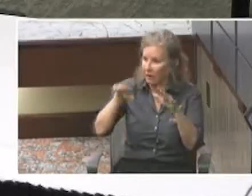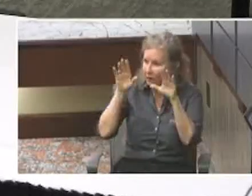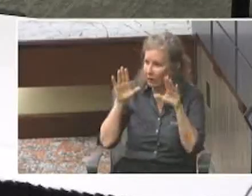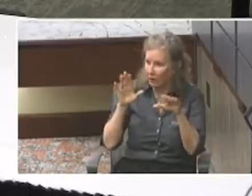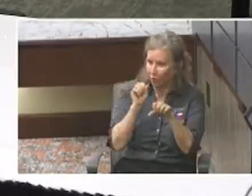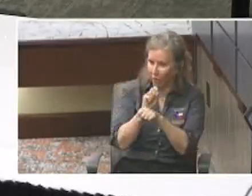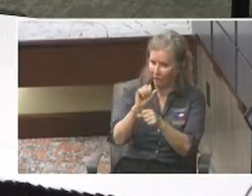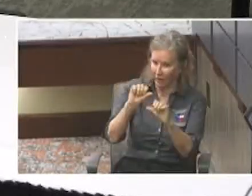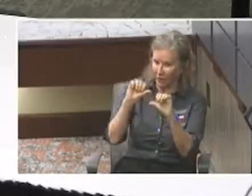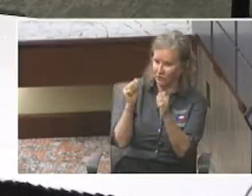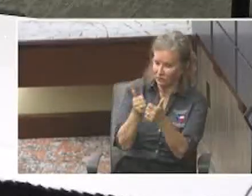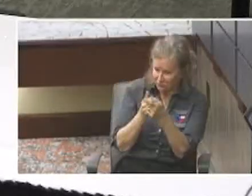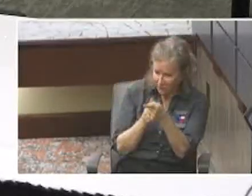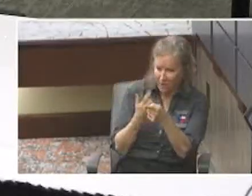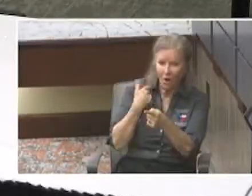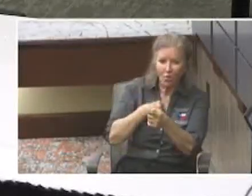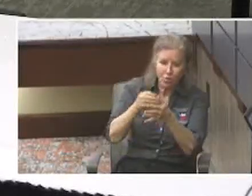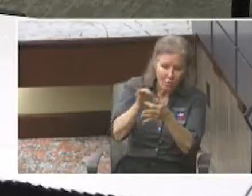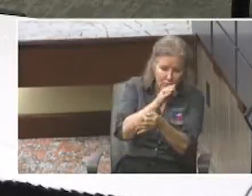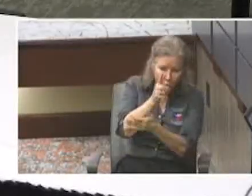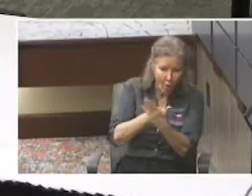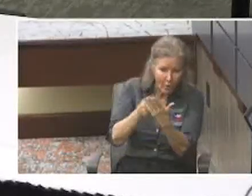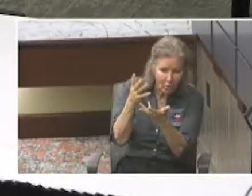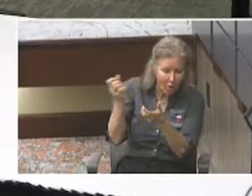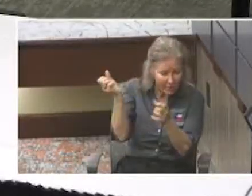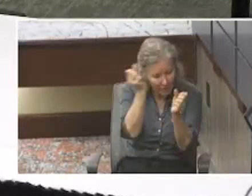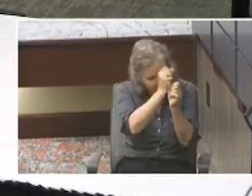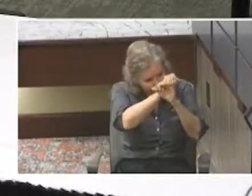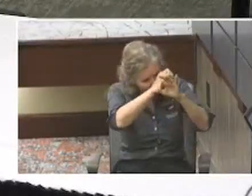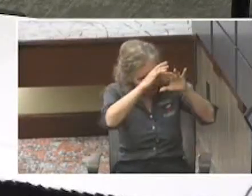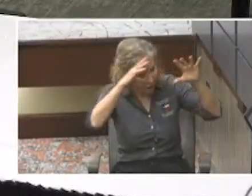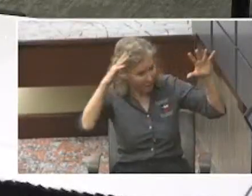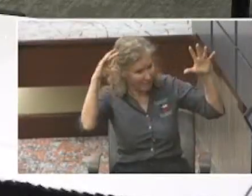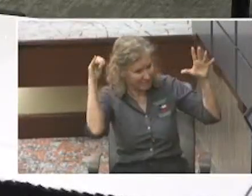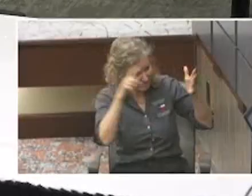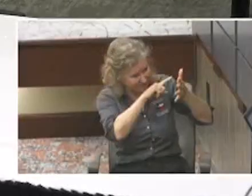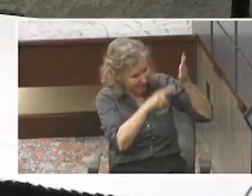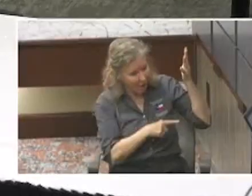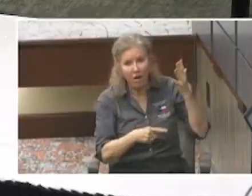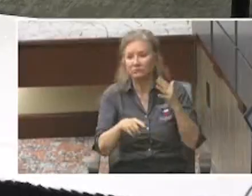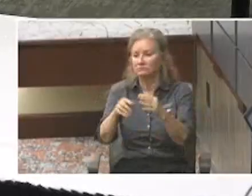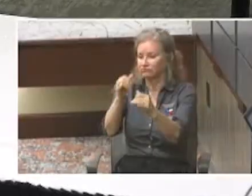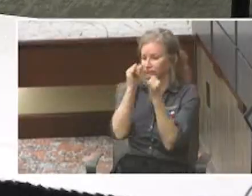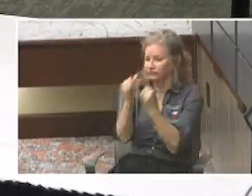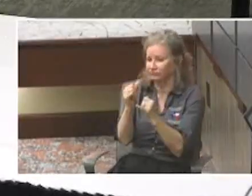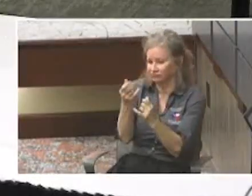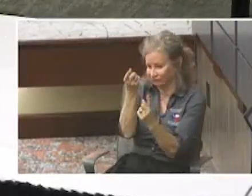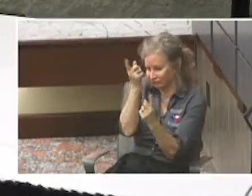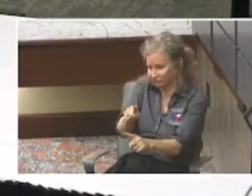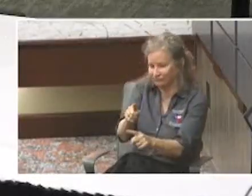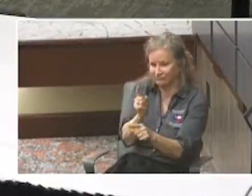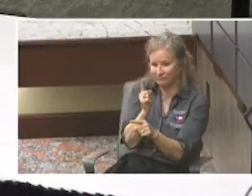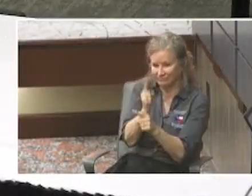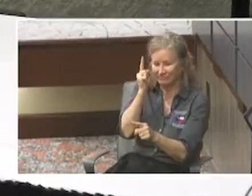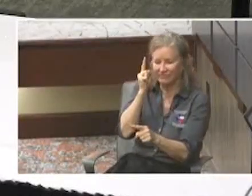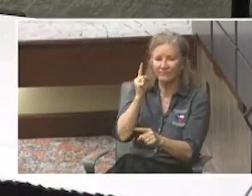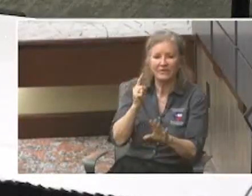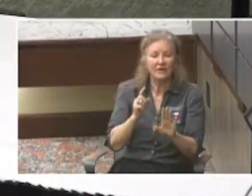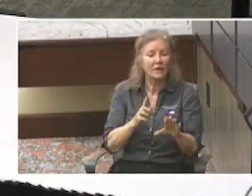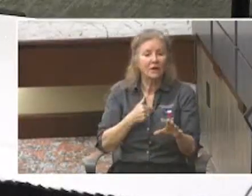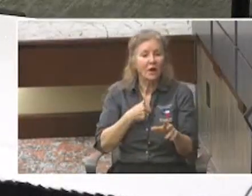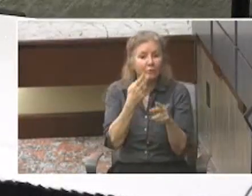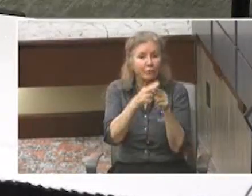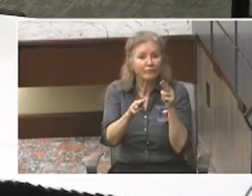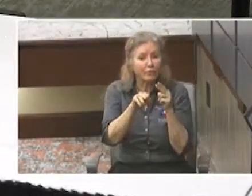really gotten the vision of an incredible concert program that we've put together. As a brief reminder,